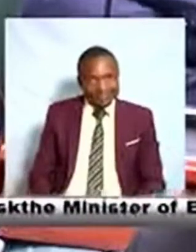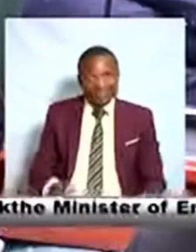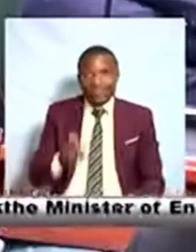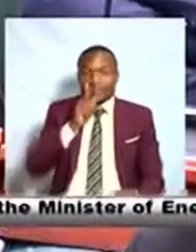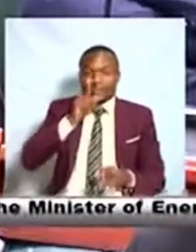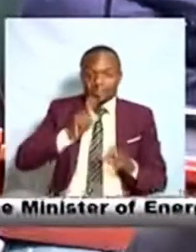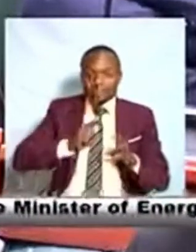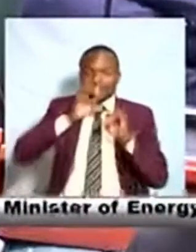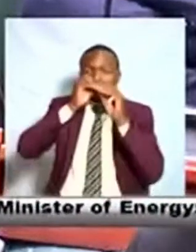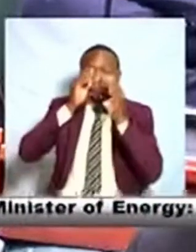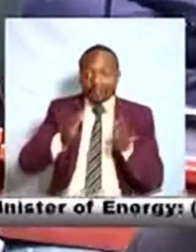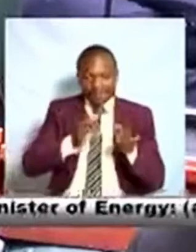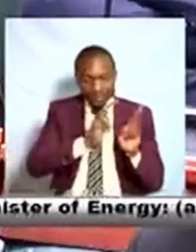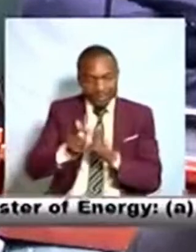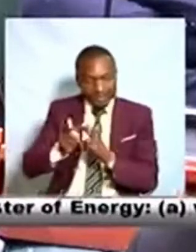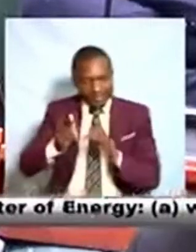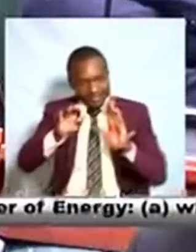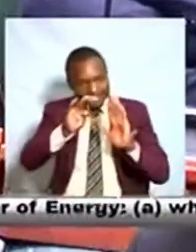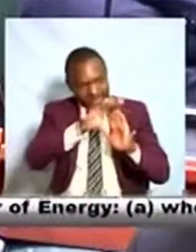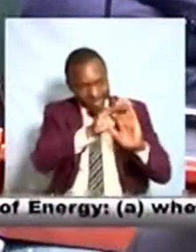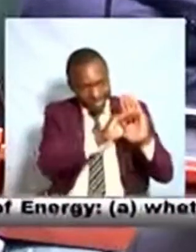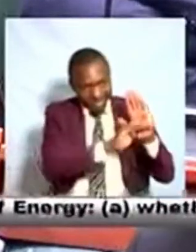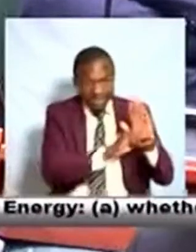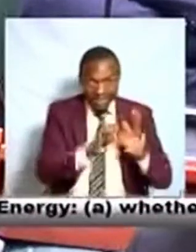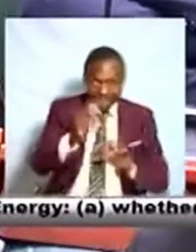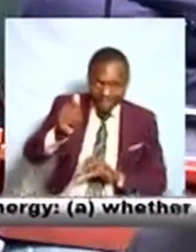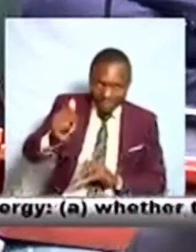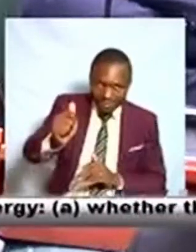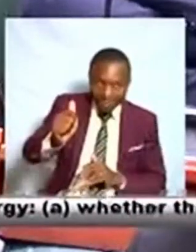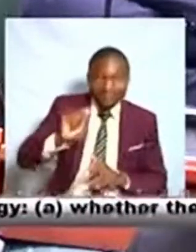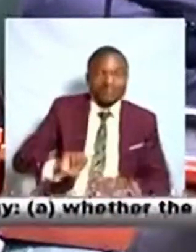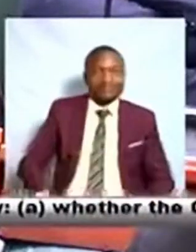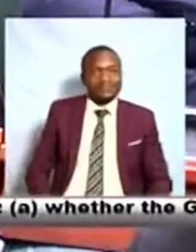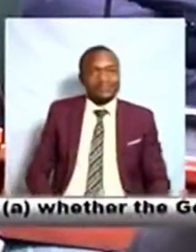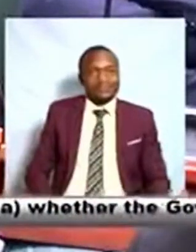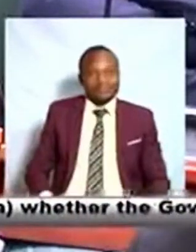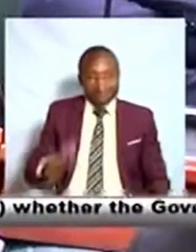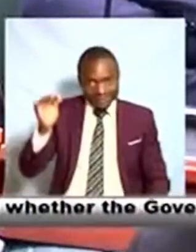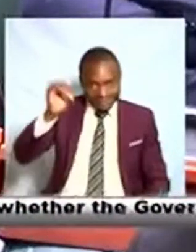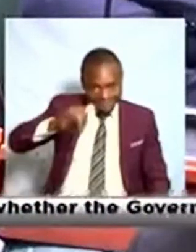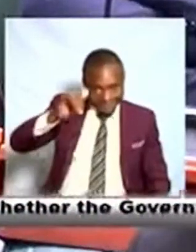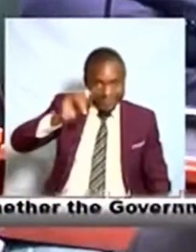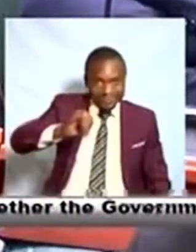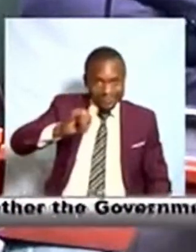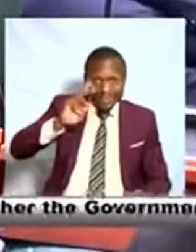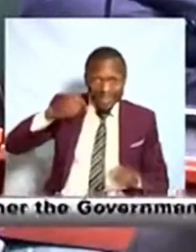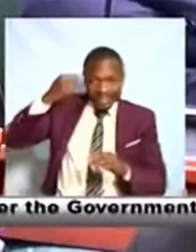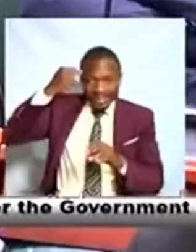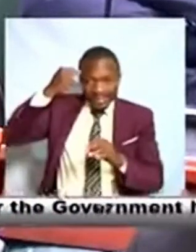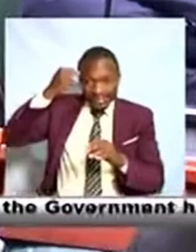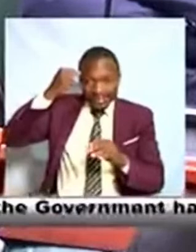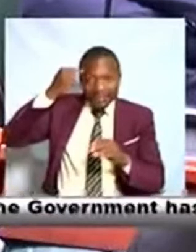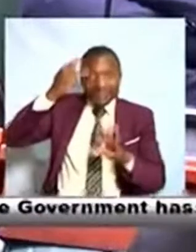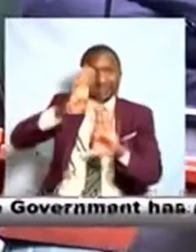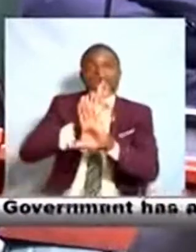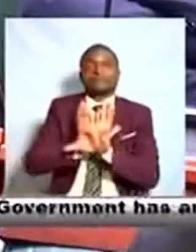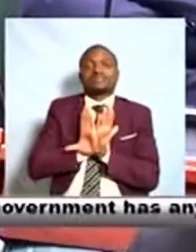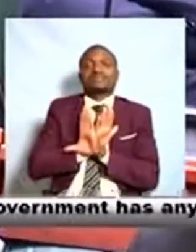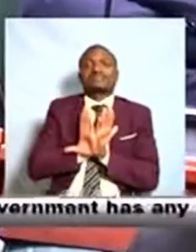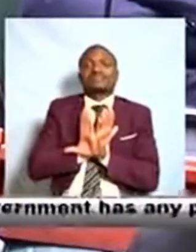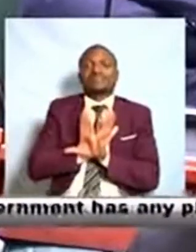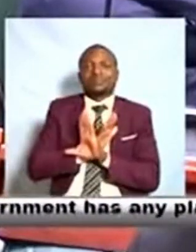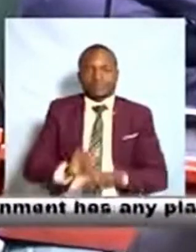Madam Speaker, we answer as follows. A, yes, the government of the Republic of